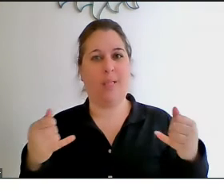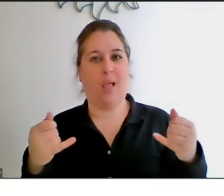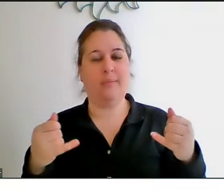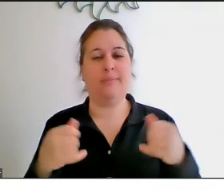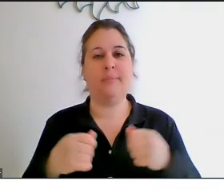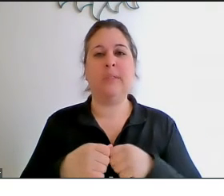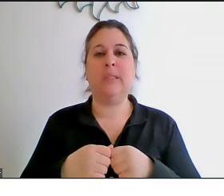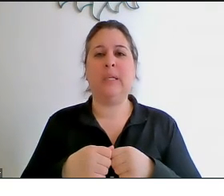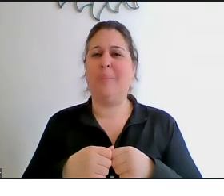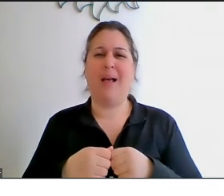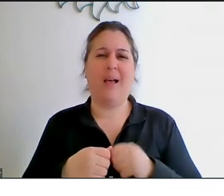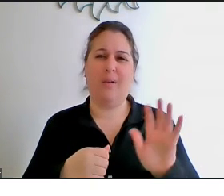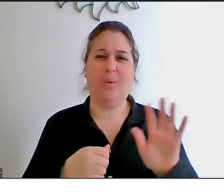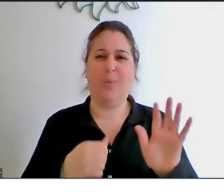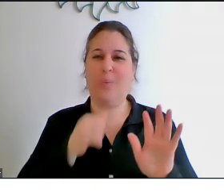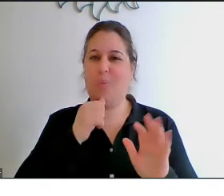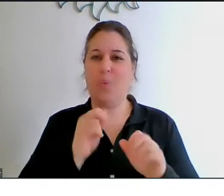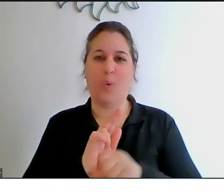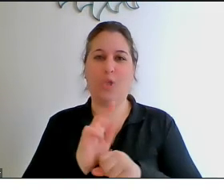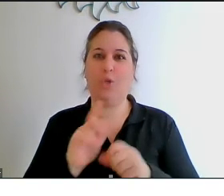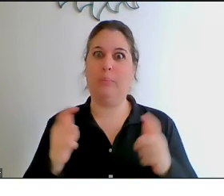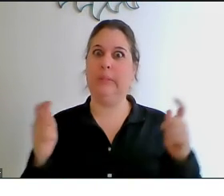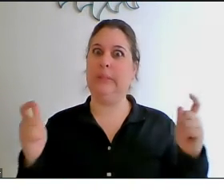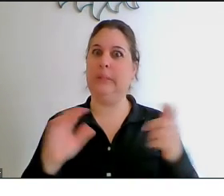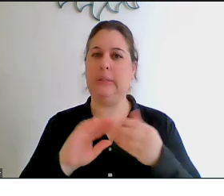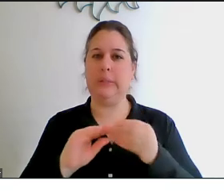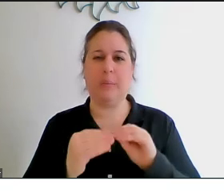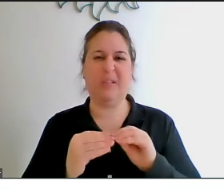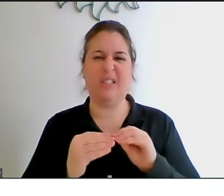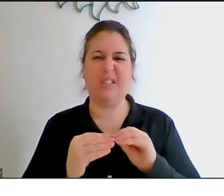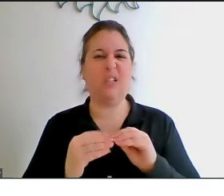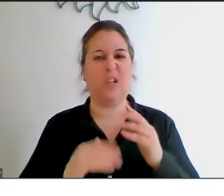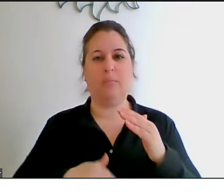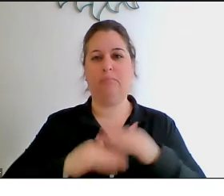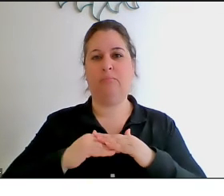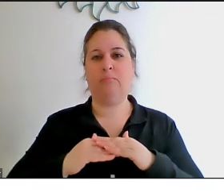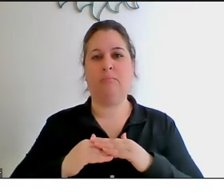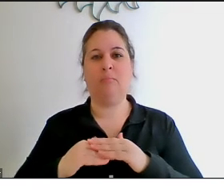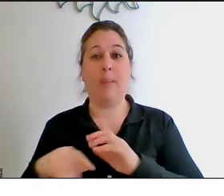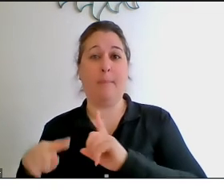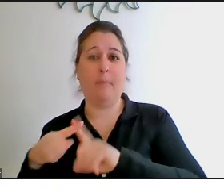than -10 or +10 when we're practicing using the number line.